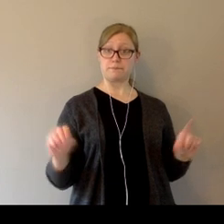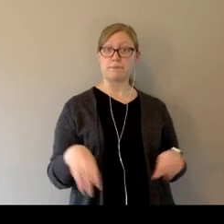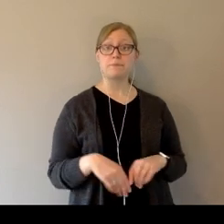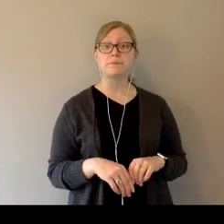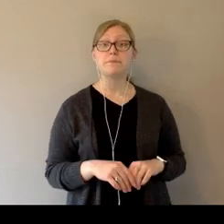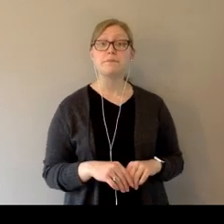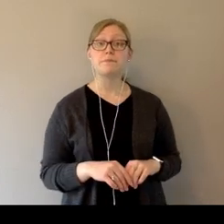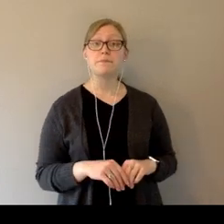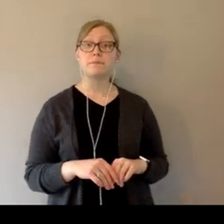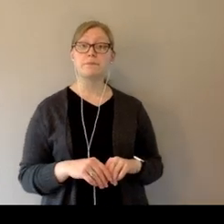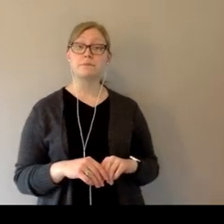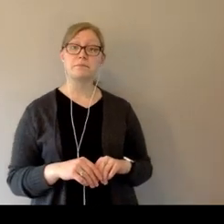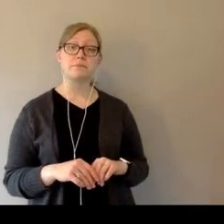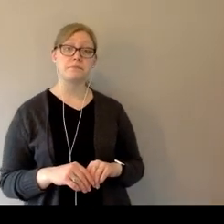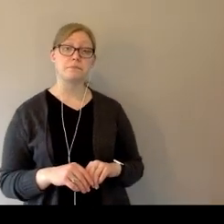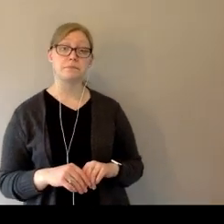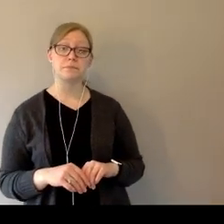we're going to,